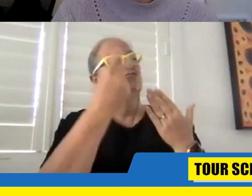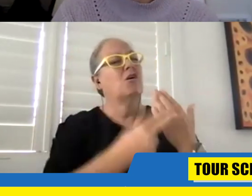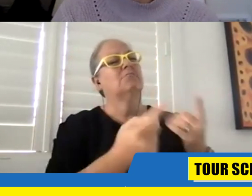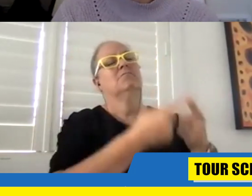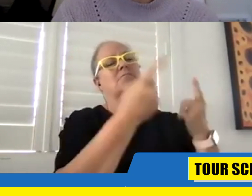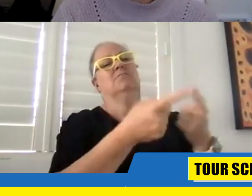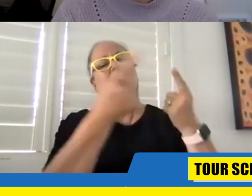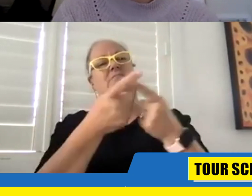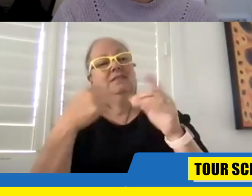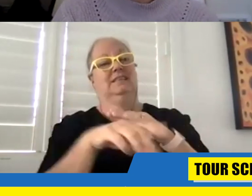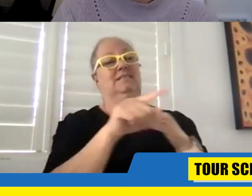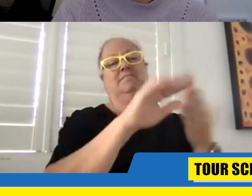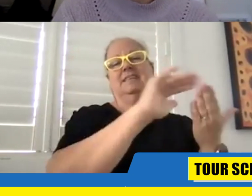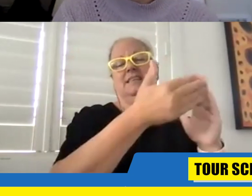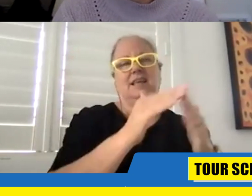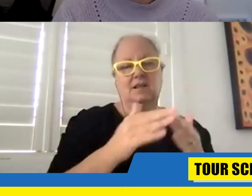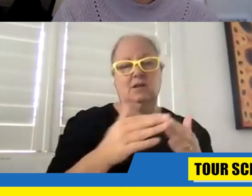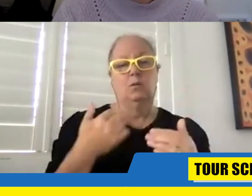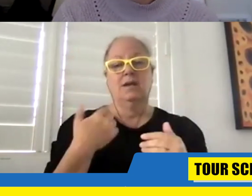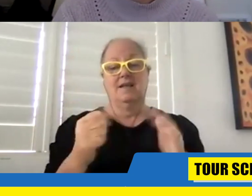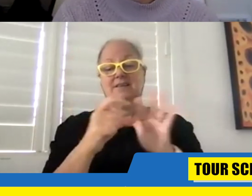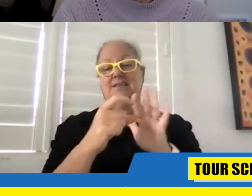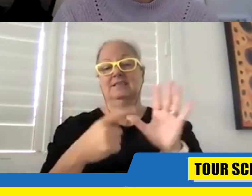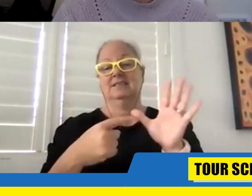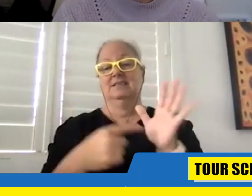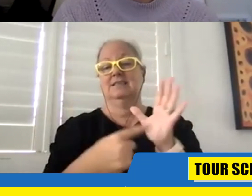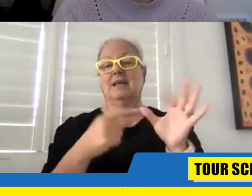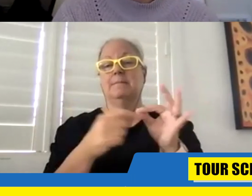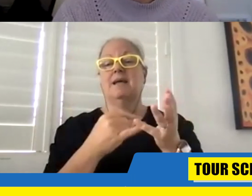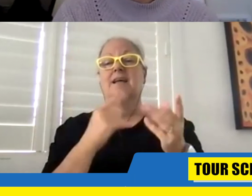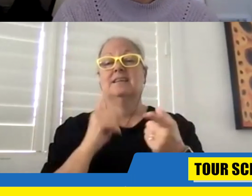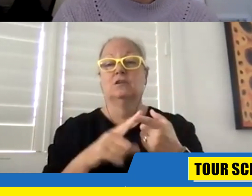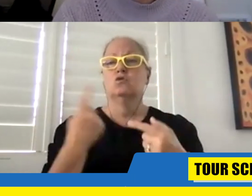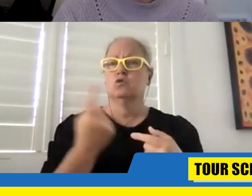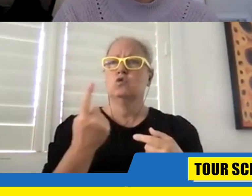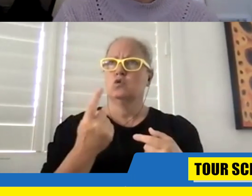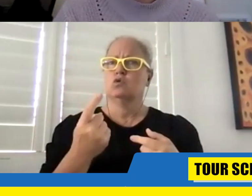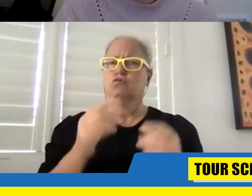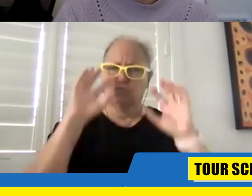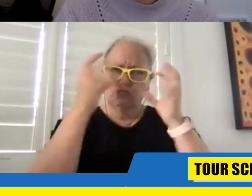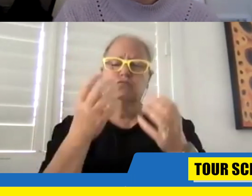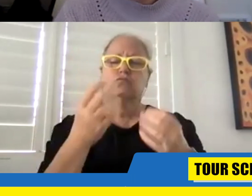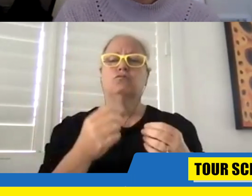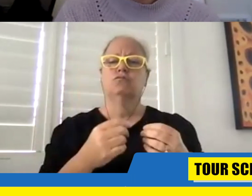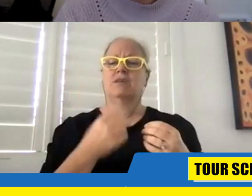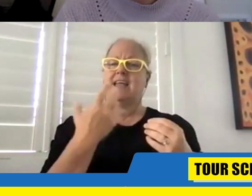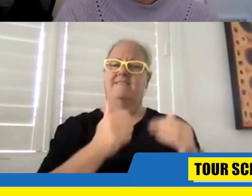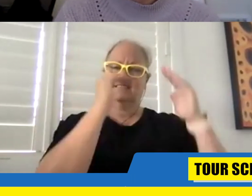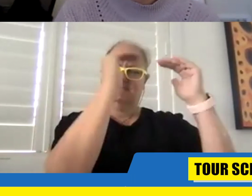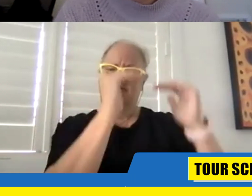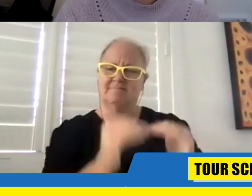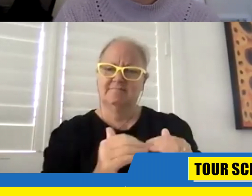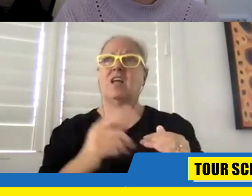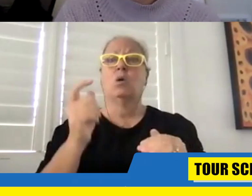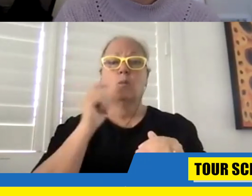database of committed audience who would come from quite a long distance. And I know it doesn't sound like much, but